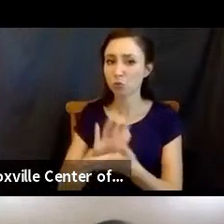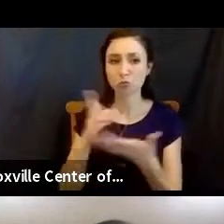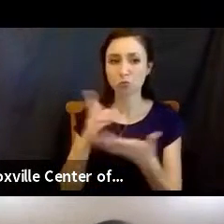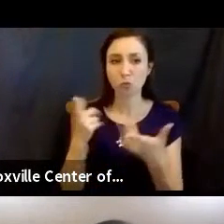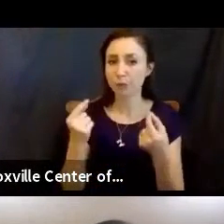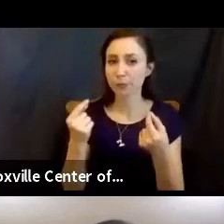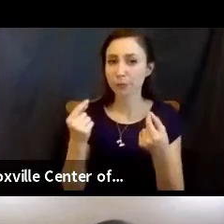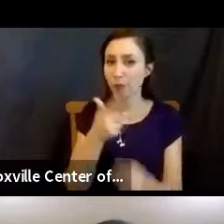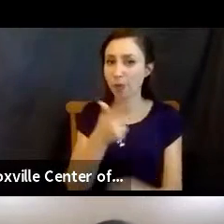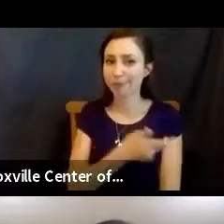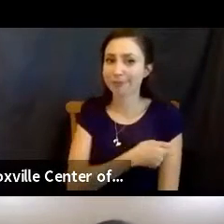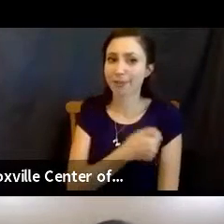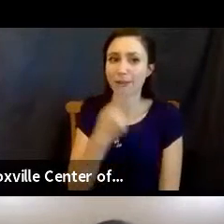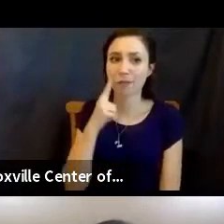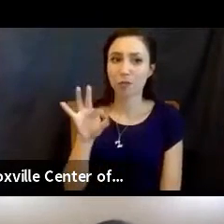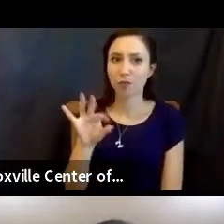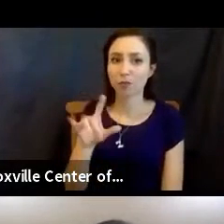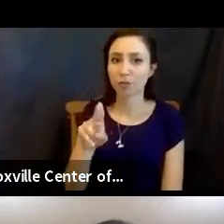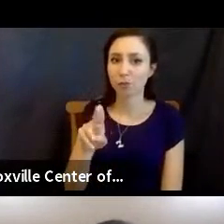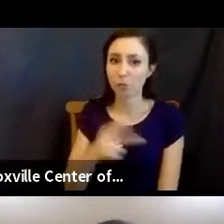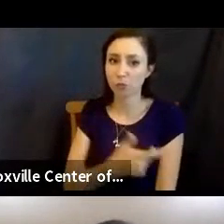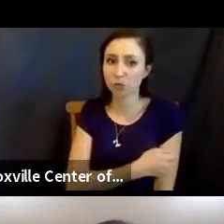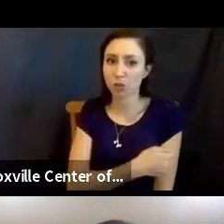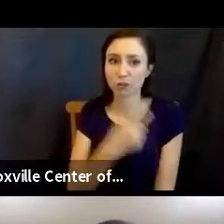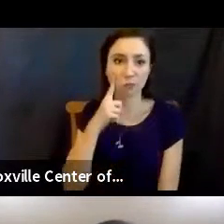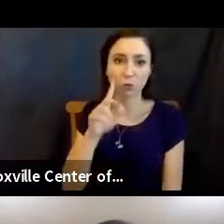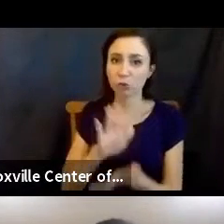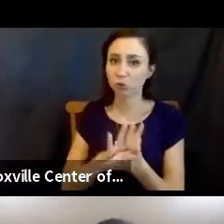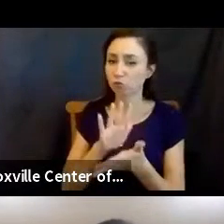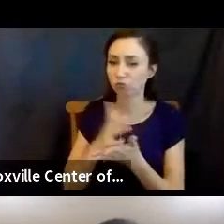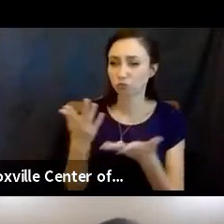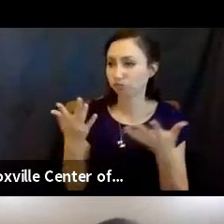being done with flu vaccinations at schools.